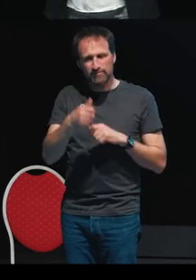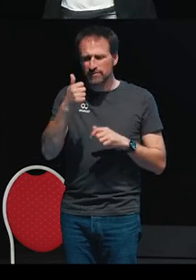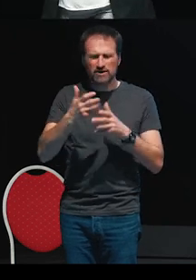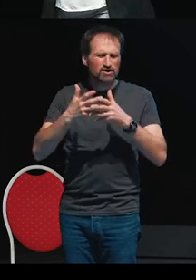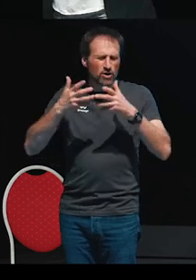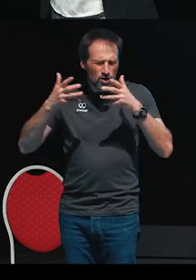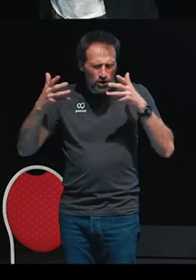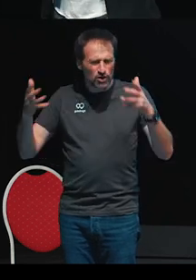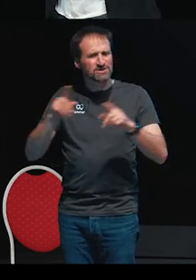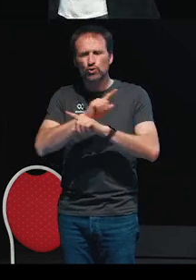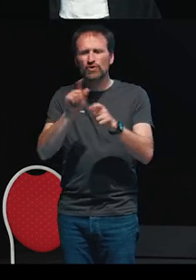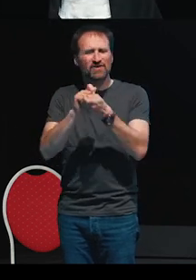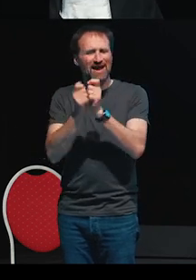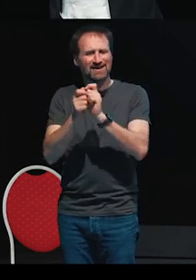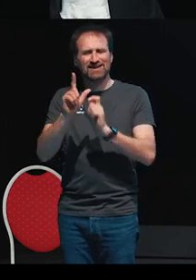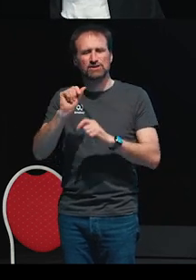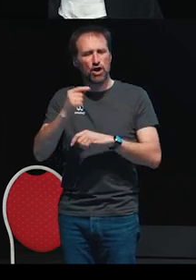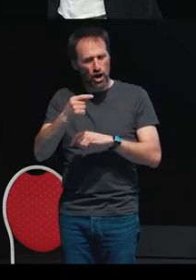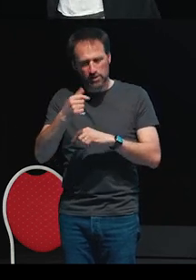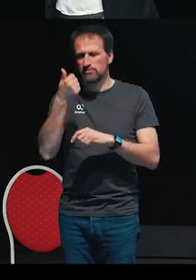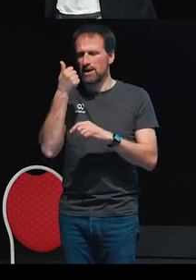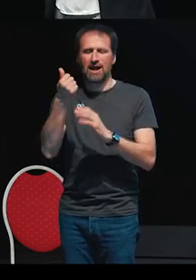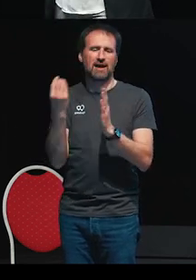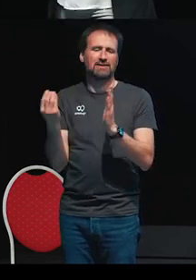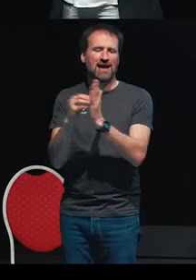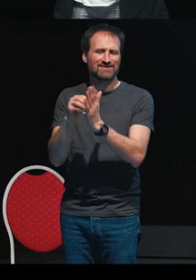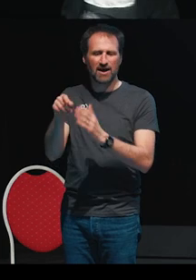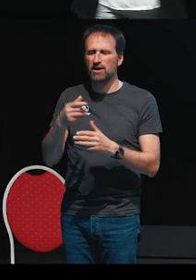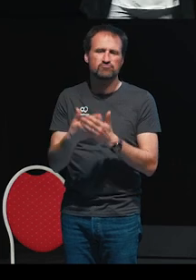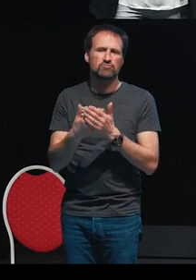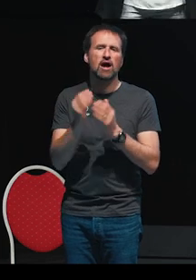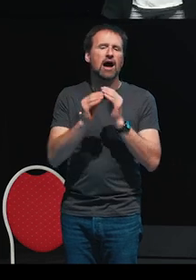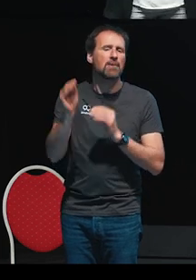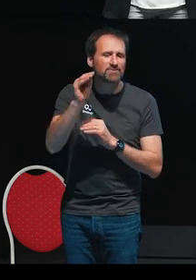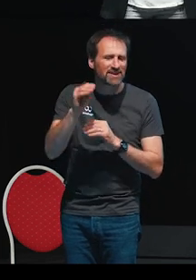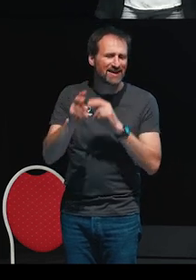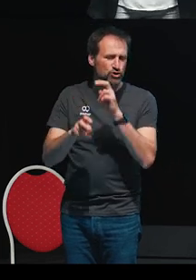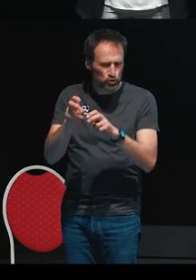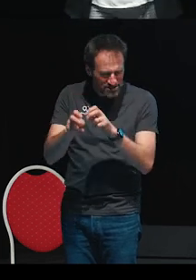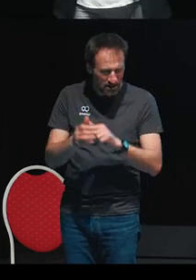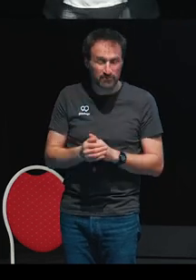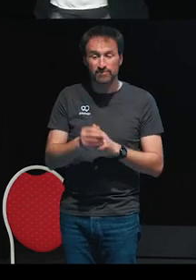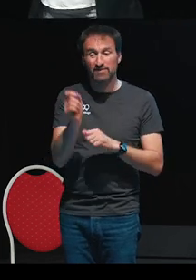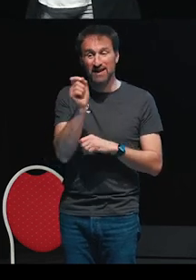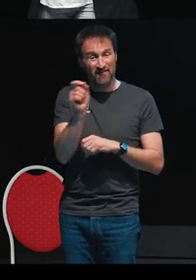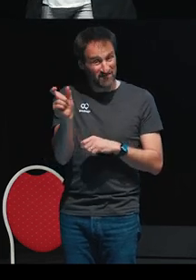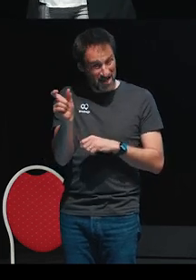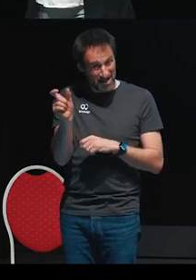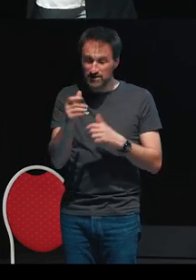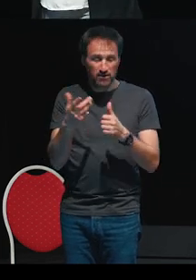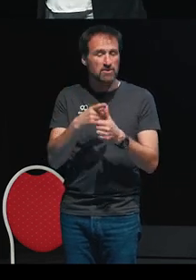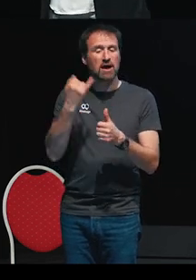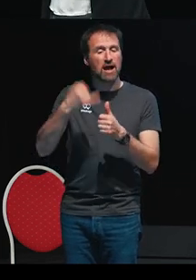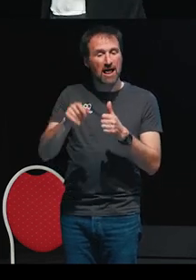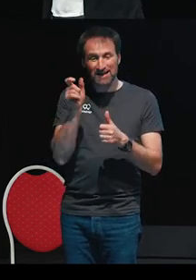record with, let's say, action would be update user, field would be last name, and